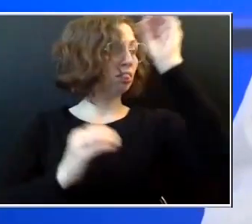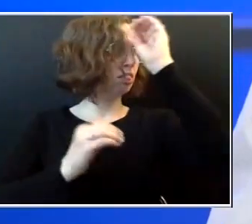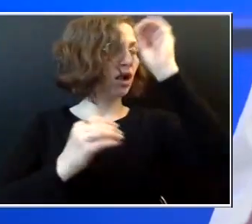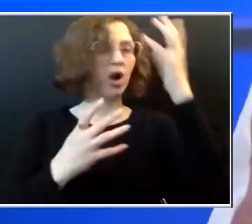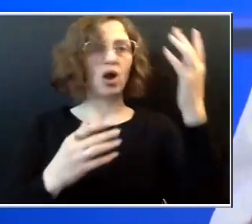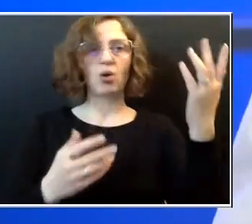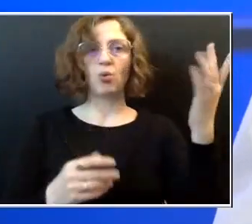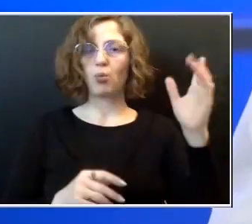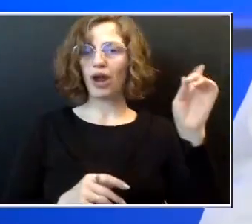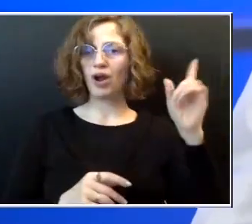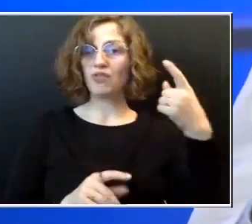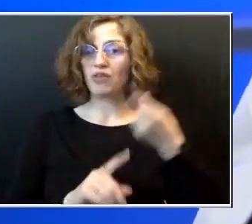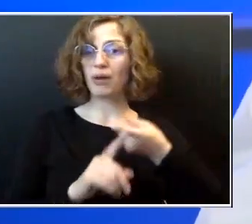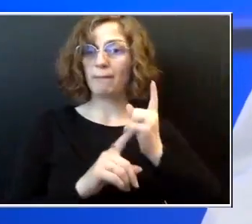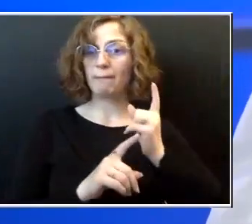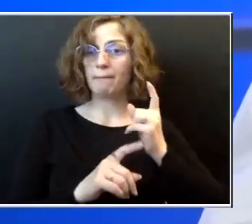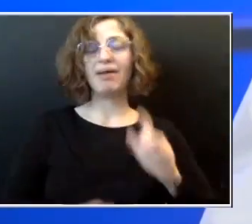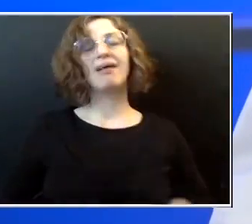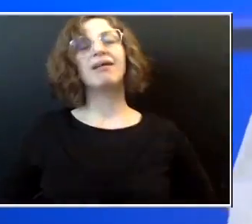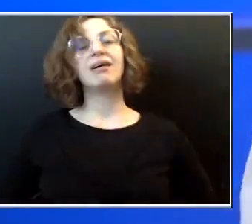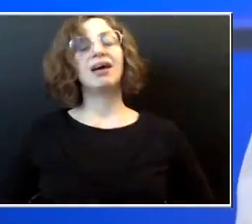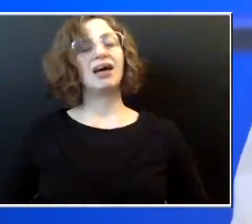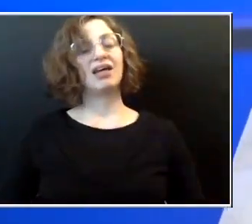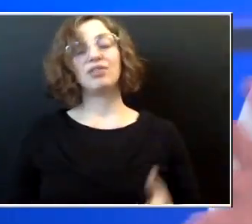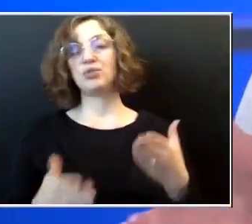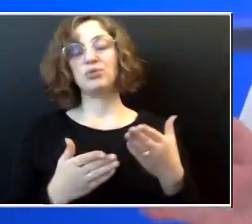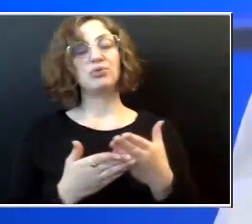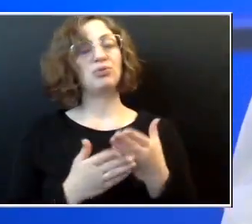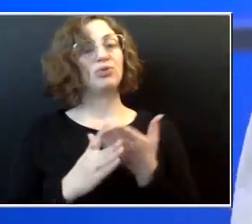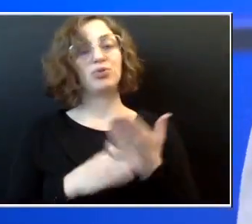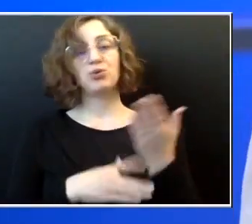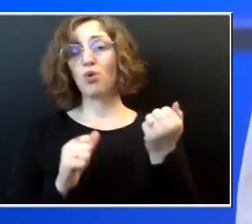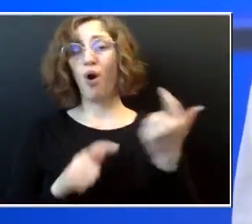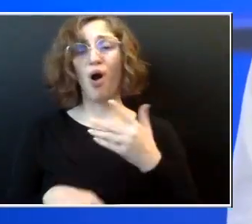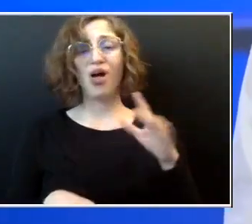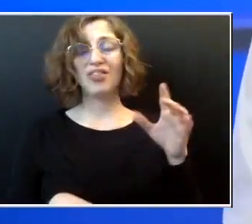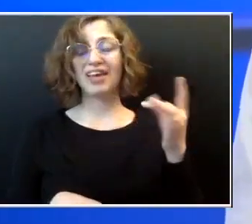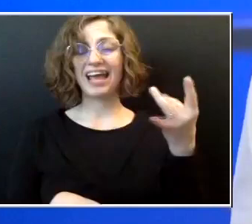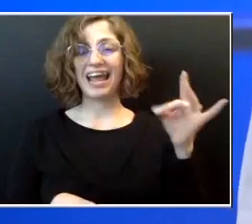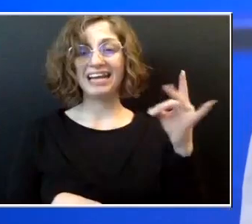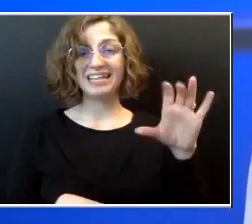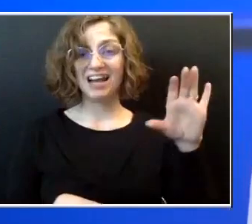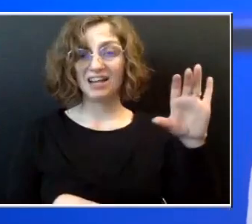century in waves, one wave after another, emanating out as new strains or